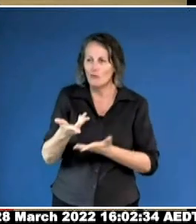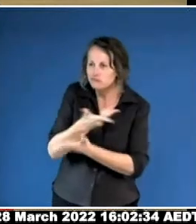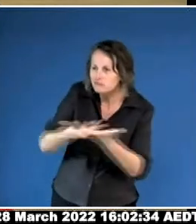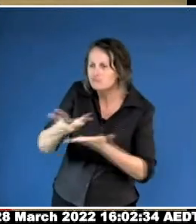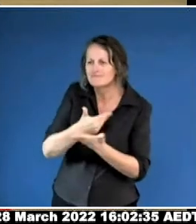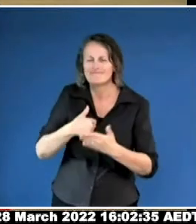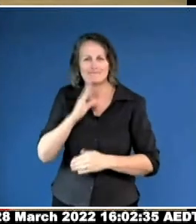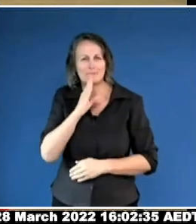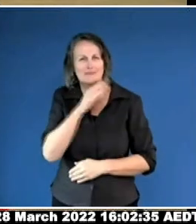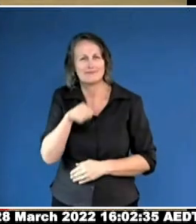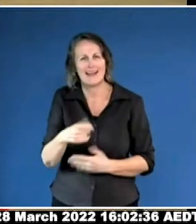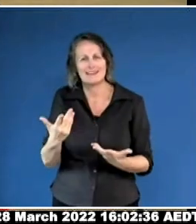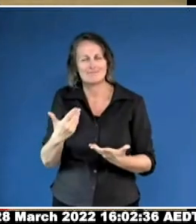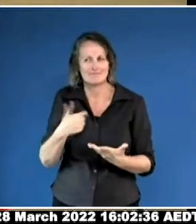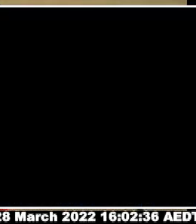not okay.